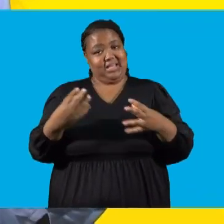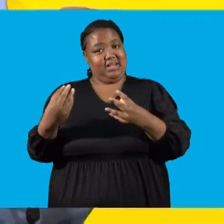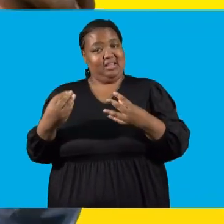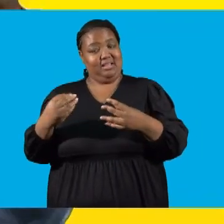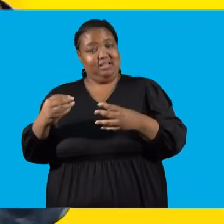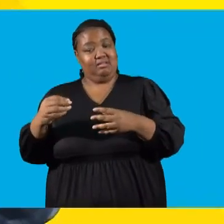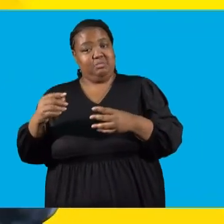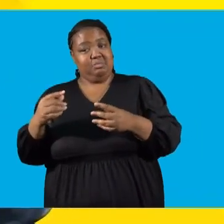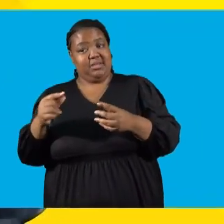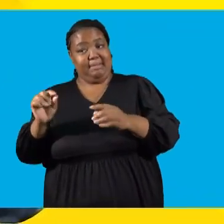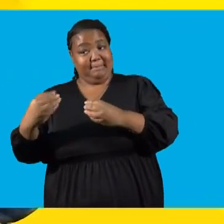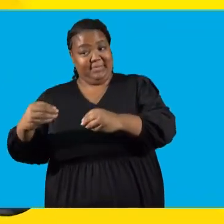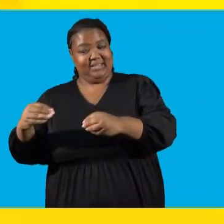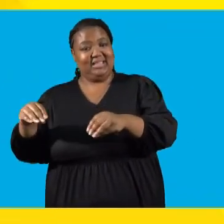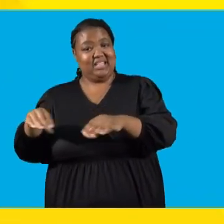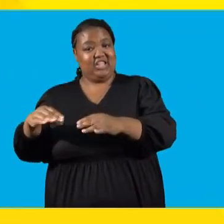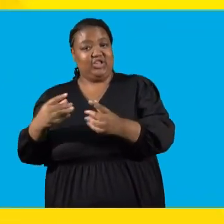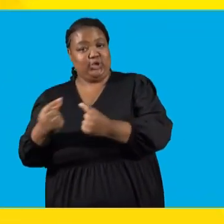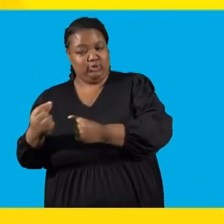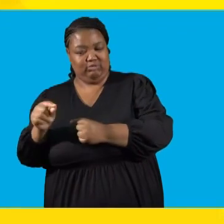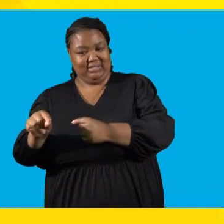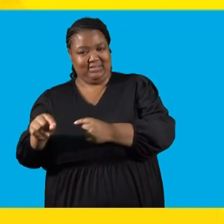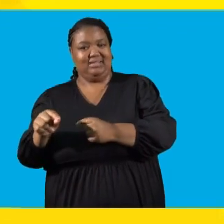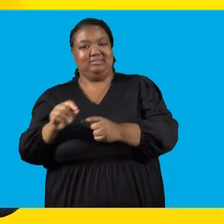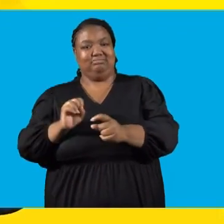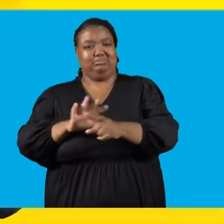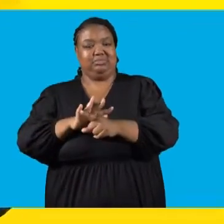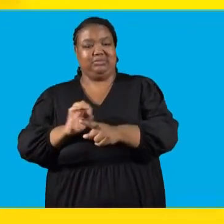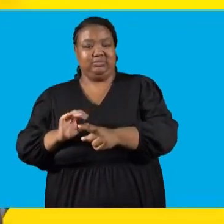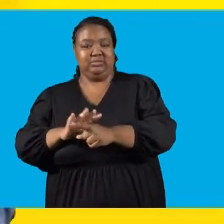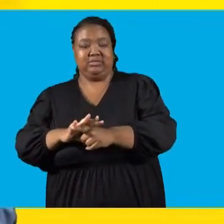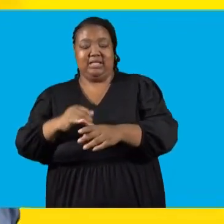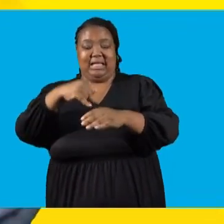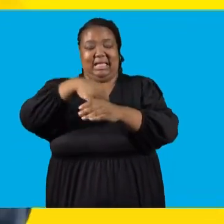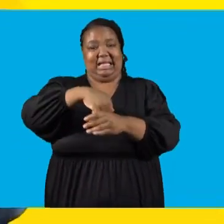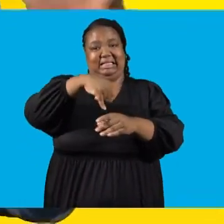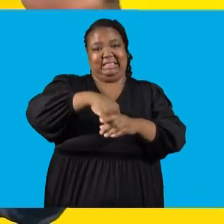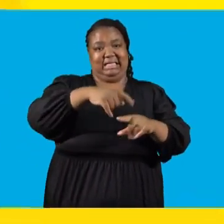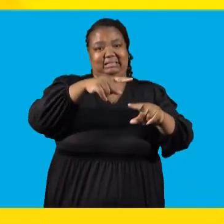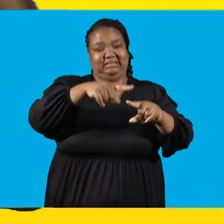decisions can be affected by actions that are taken by other firms. That